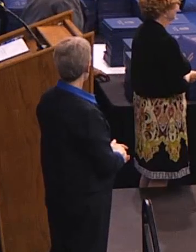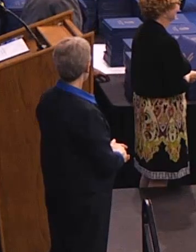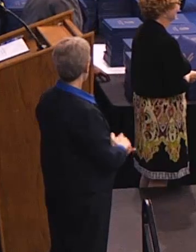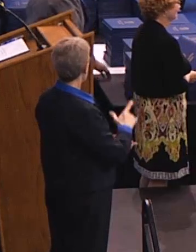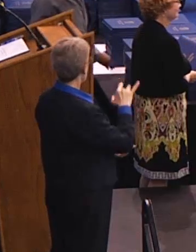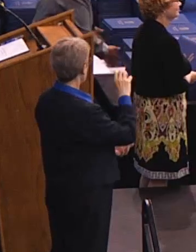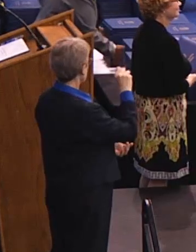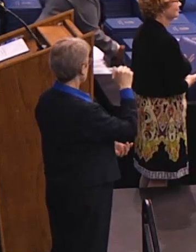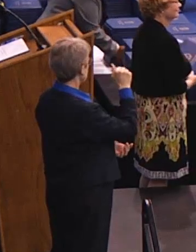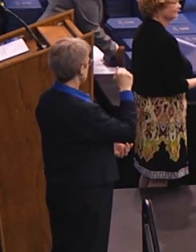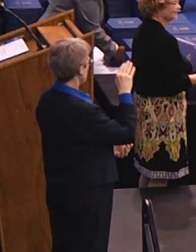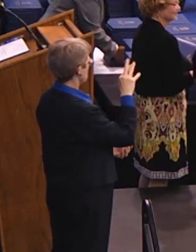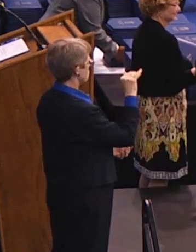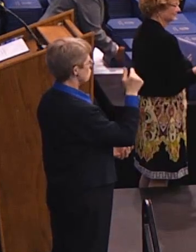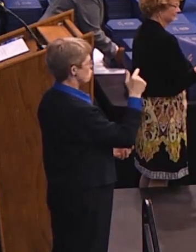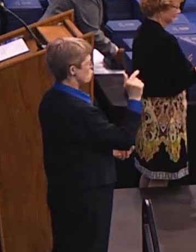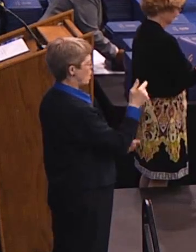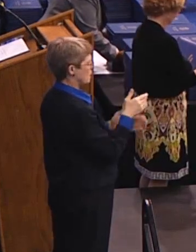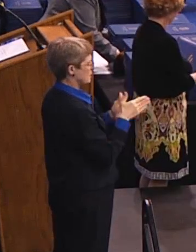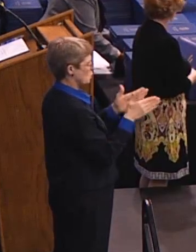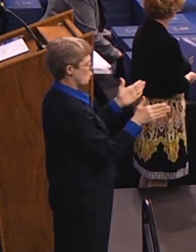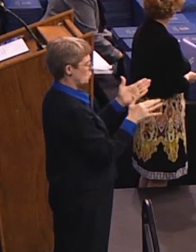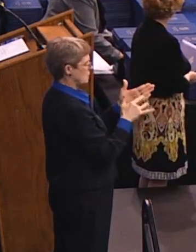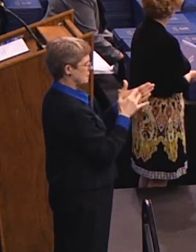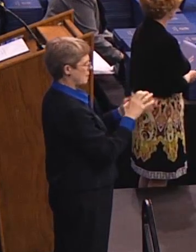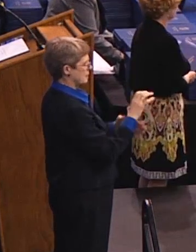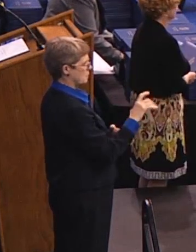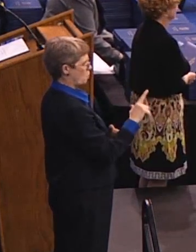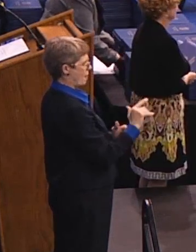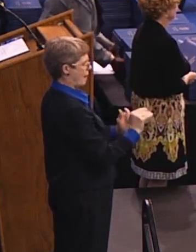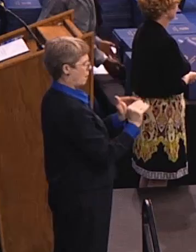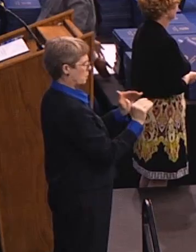Lisa S. Bragg, General Studies, cum laude.